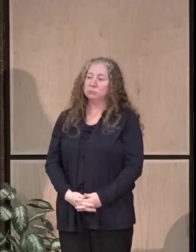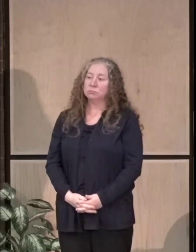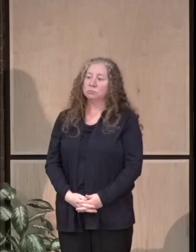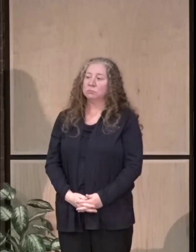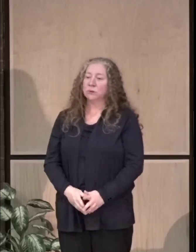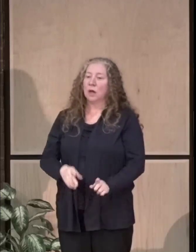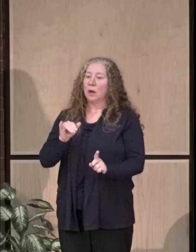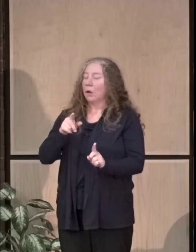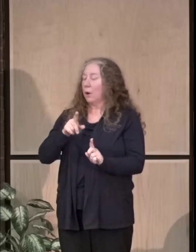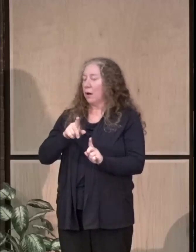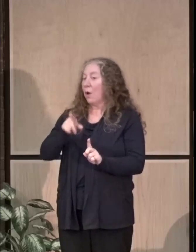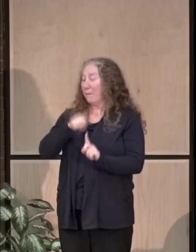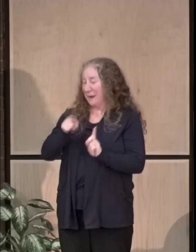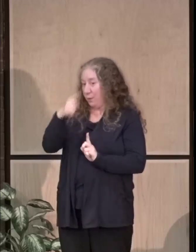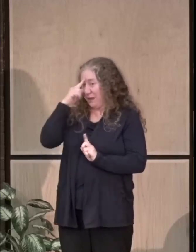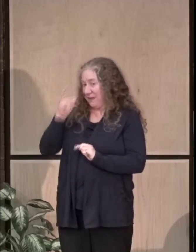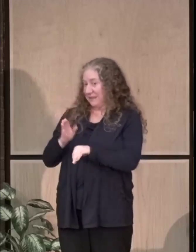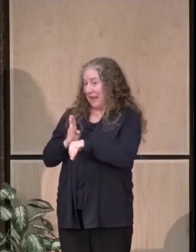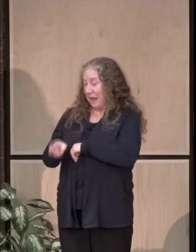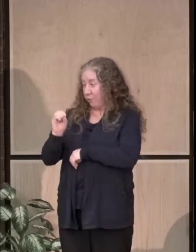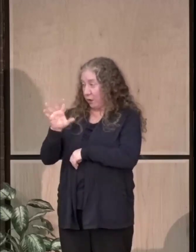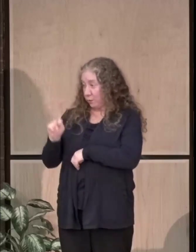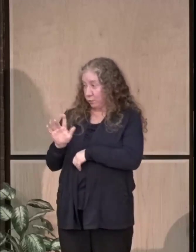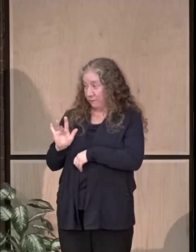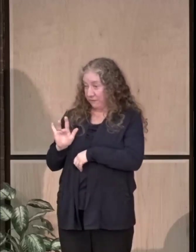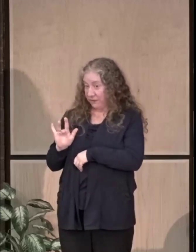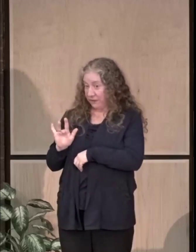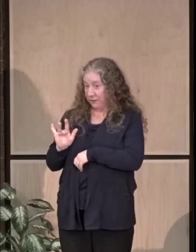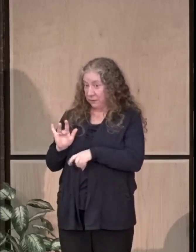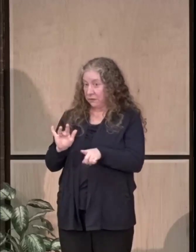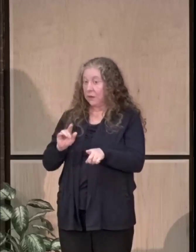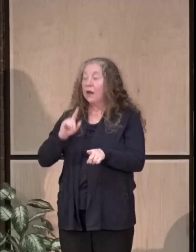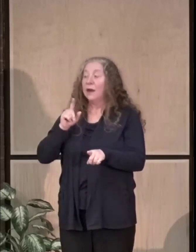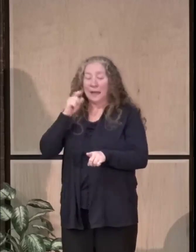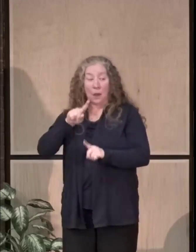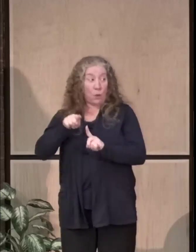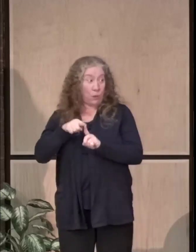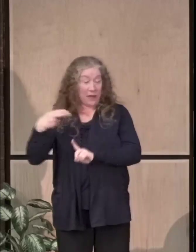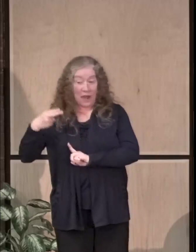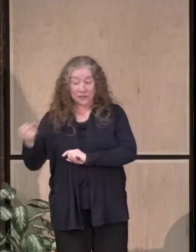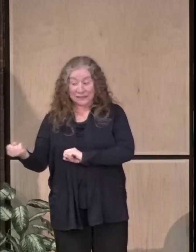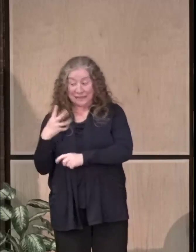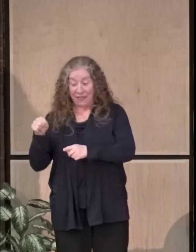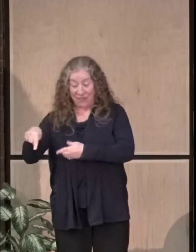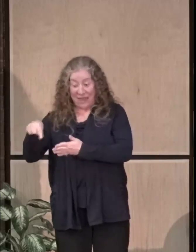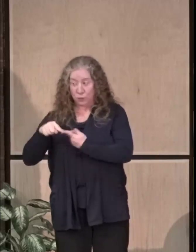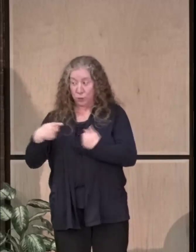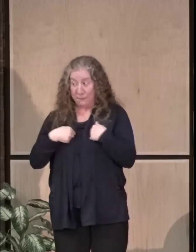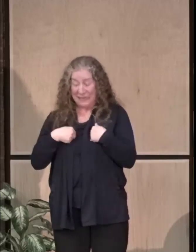But you think this was after October 25th? When Hodgson sent this to me,